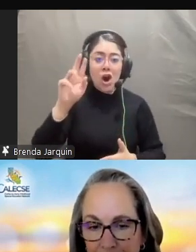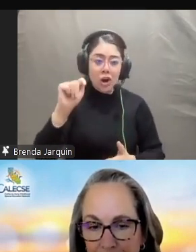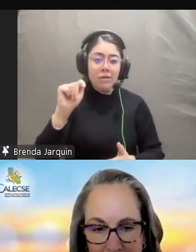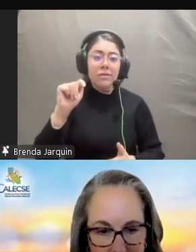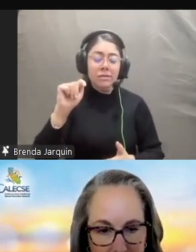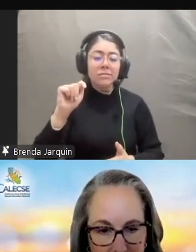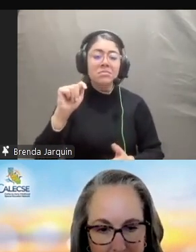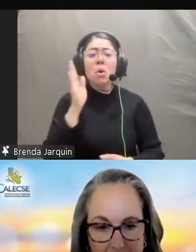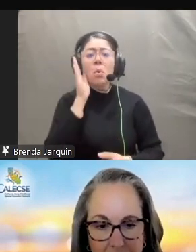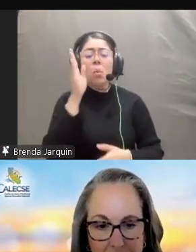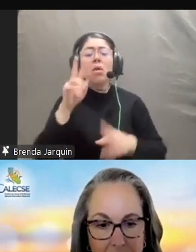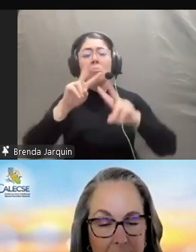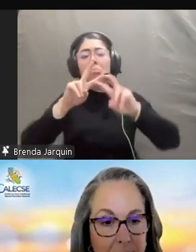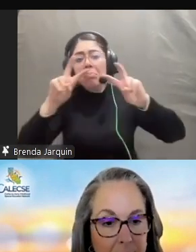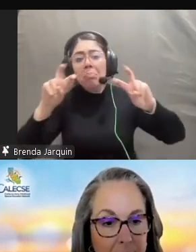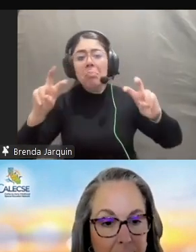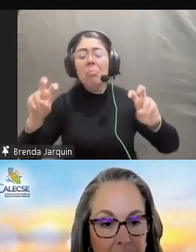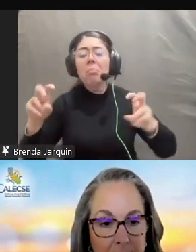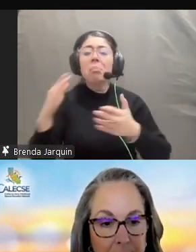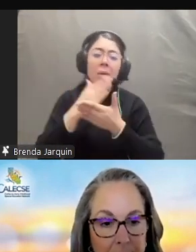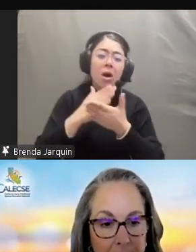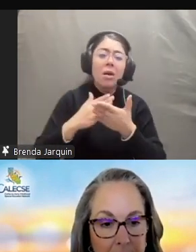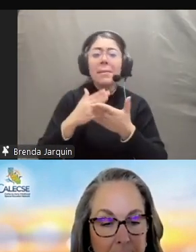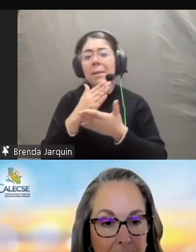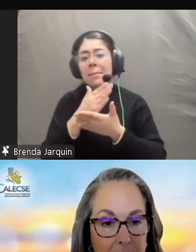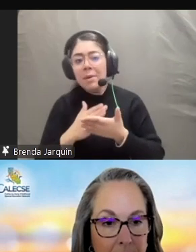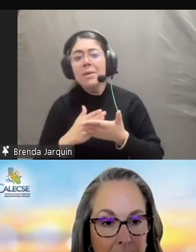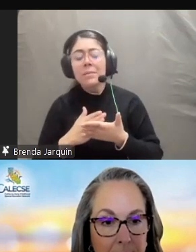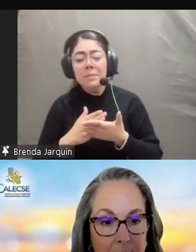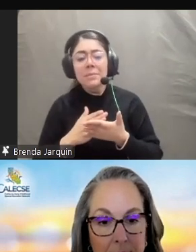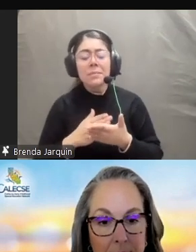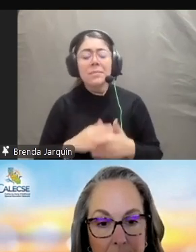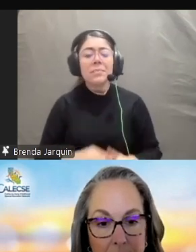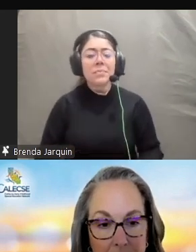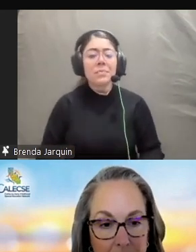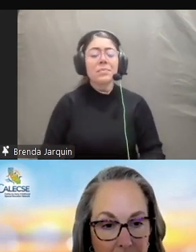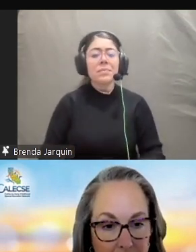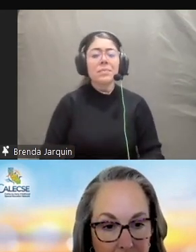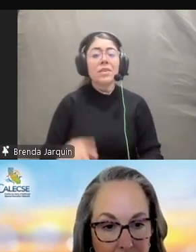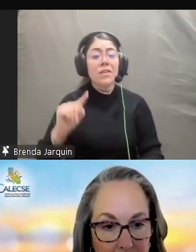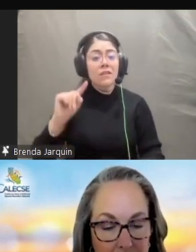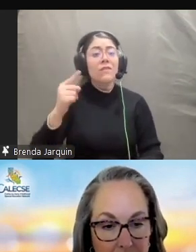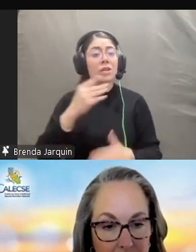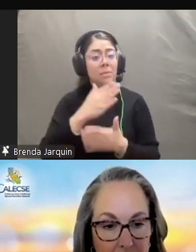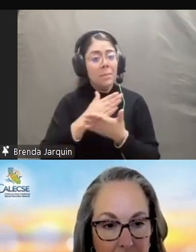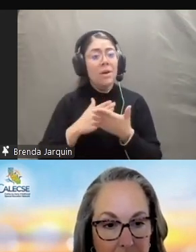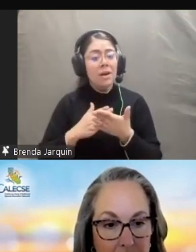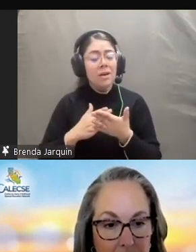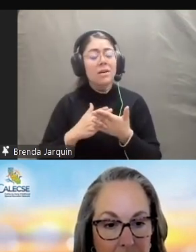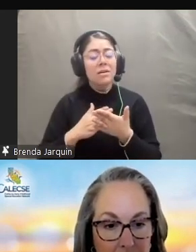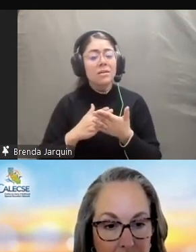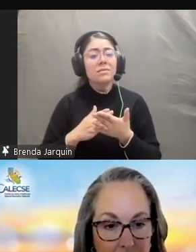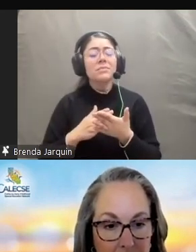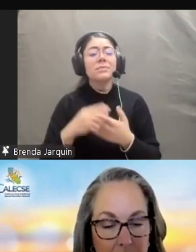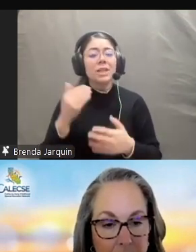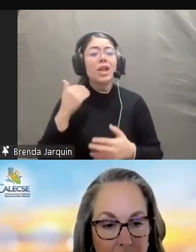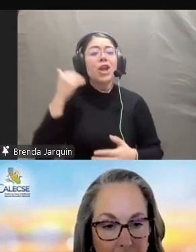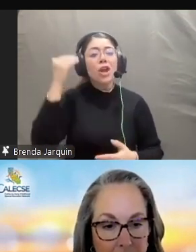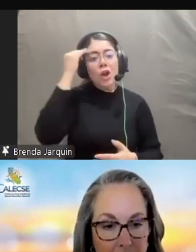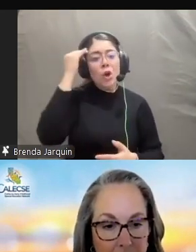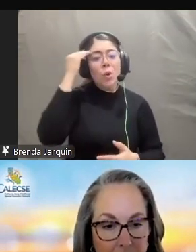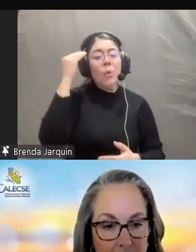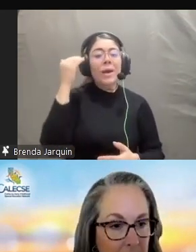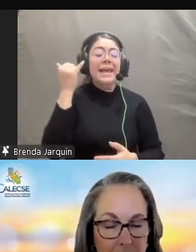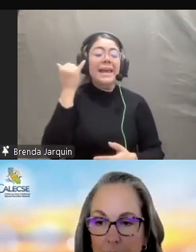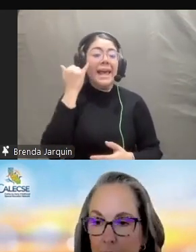it a little bit piece by piece. So really, first part in starting is knowing, do you have an interagency